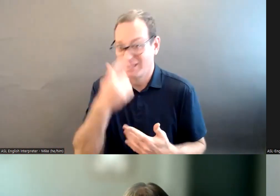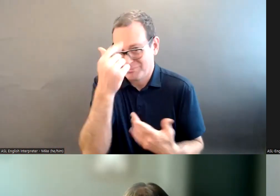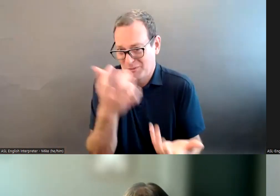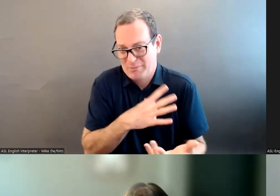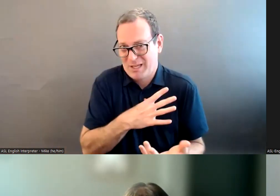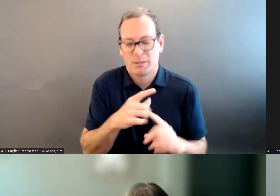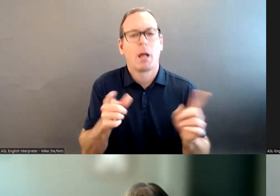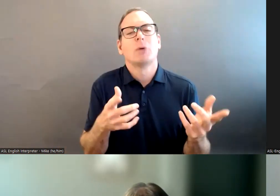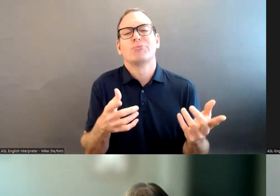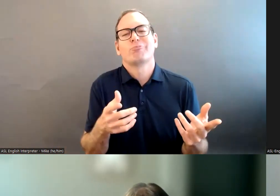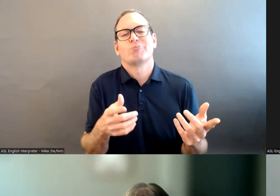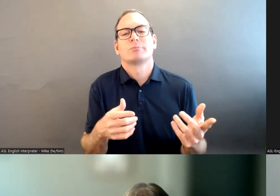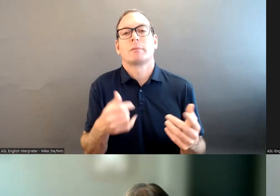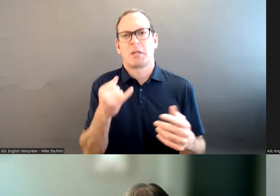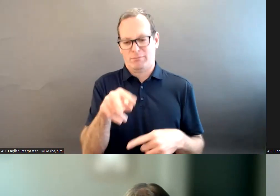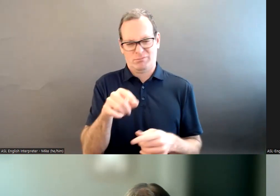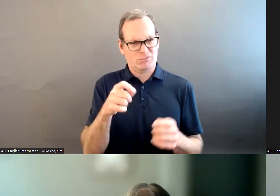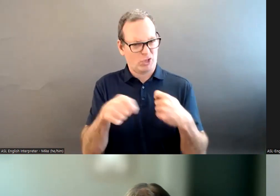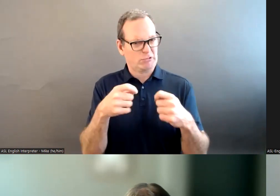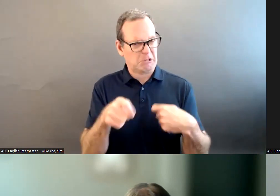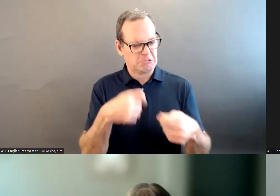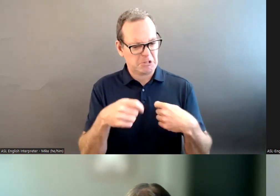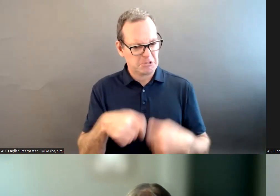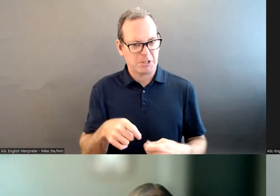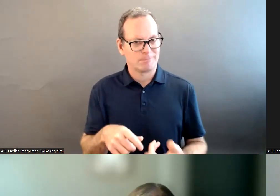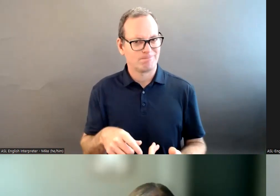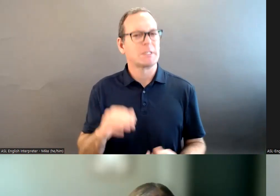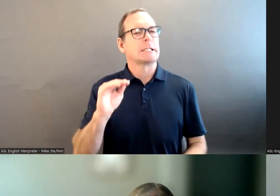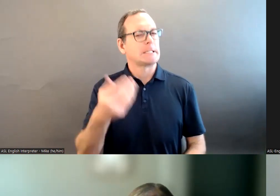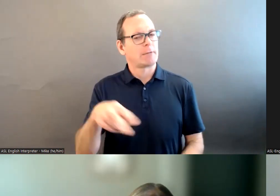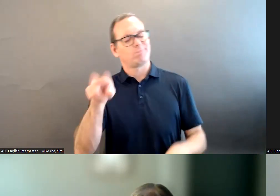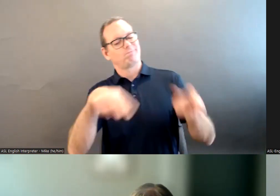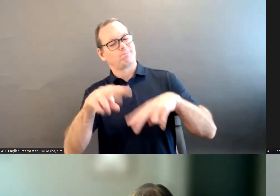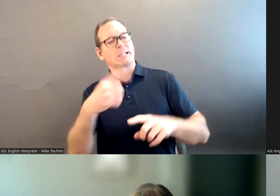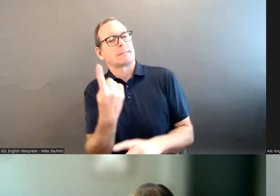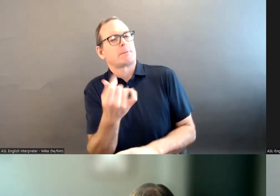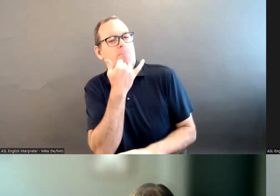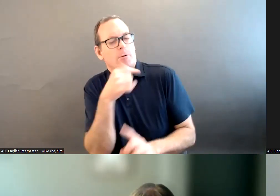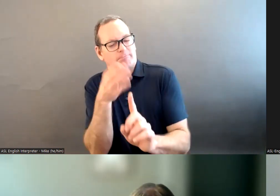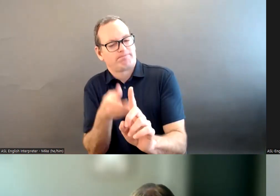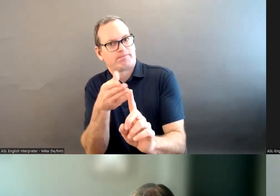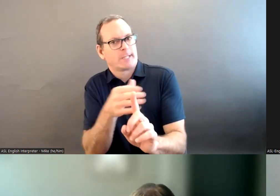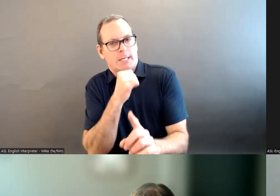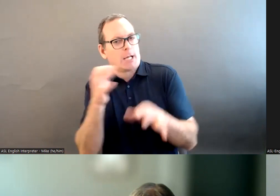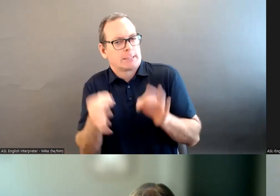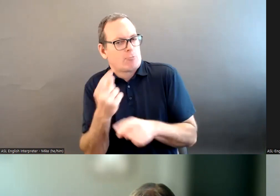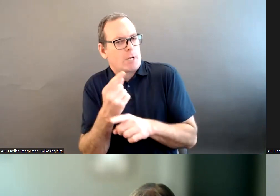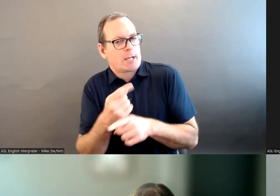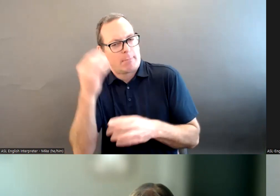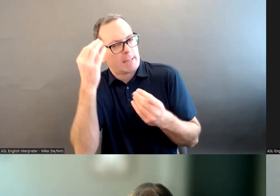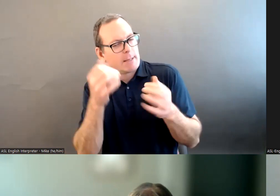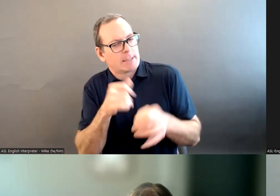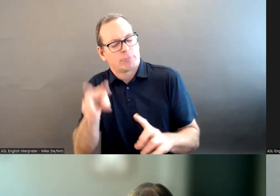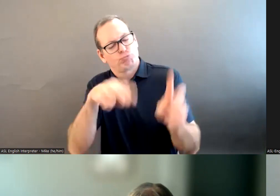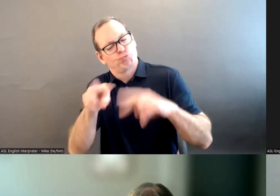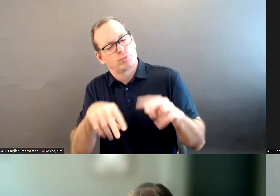then. Excellent. Thank you so much. Okay. And so that sort of hopefully answered quite a few of the questions. We tried